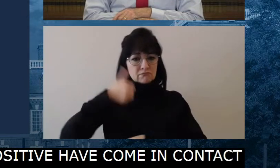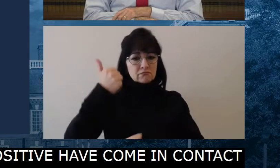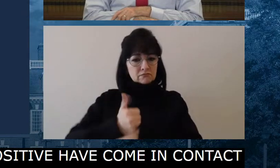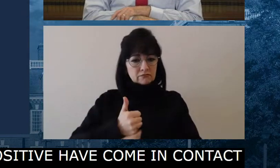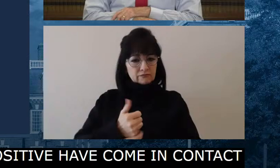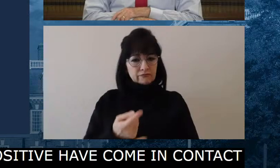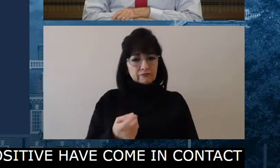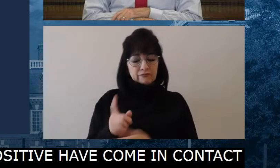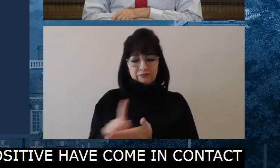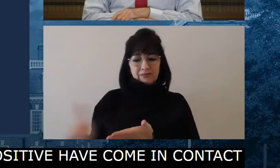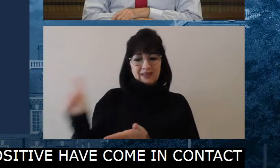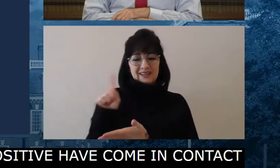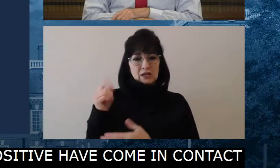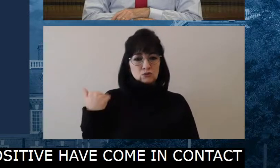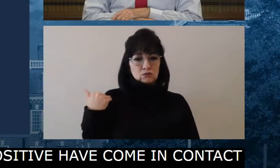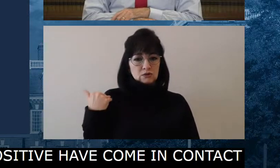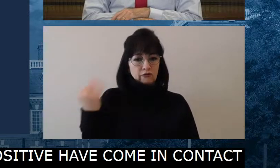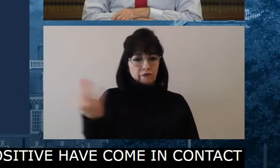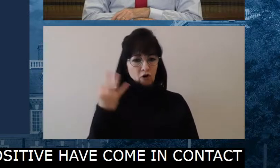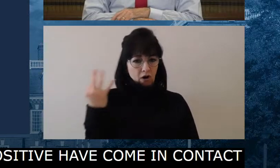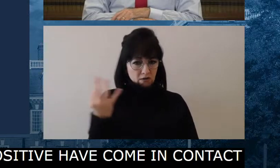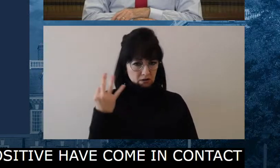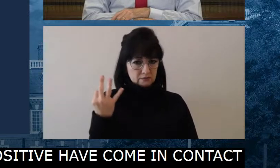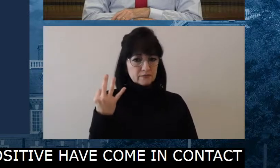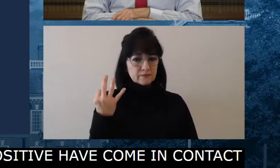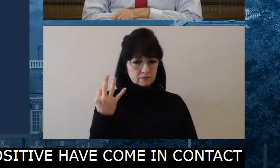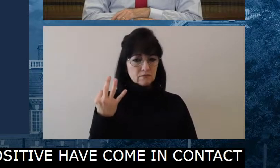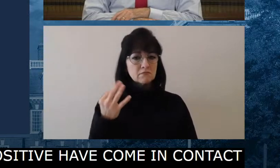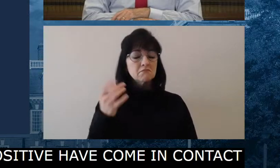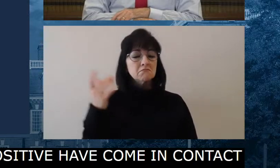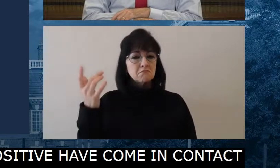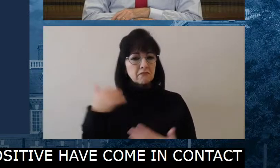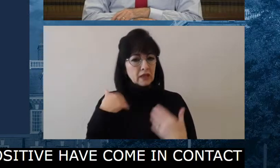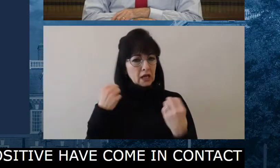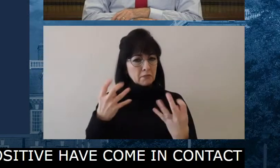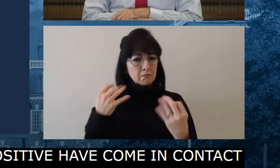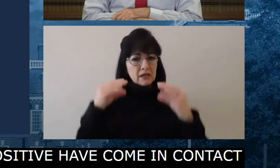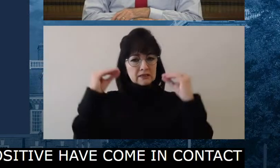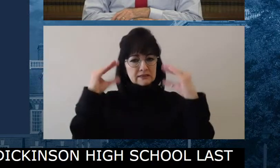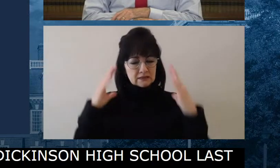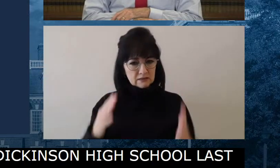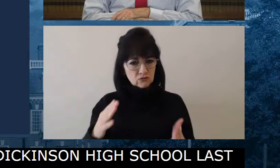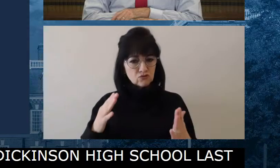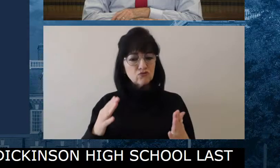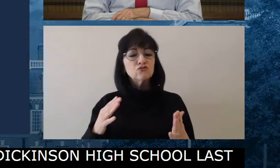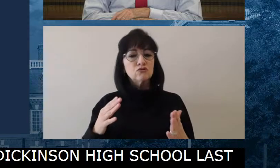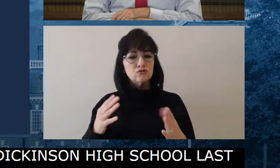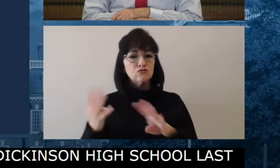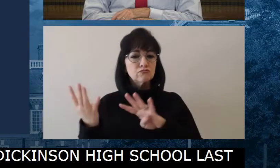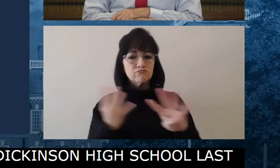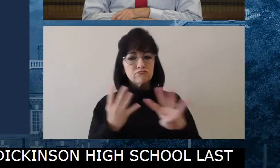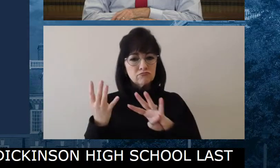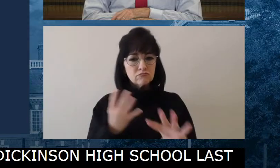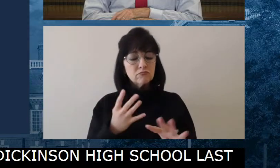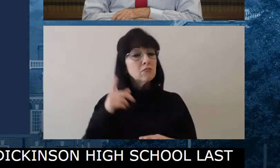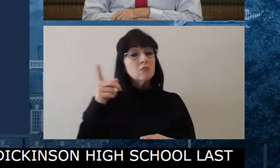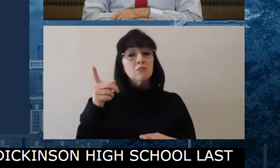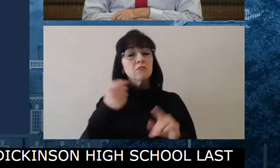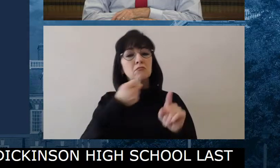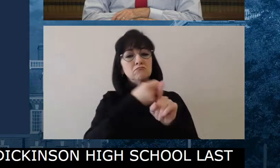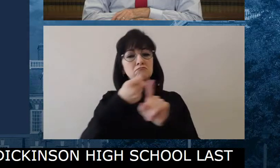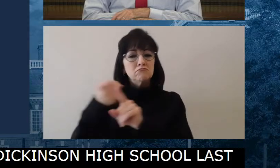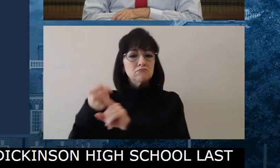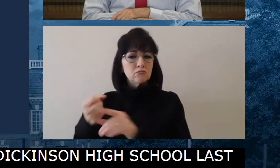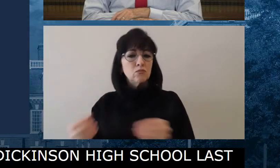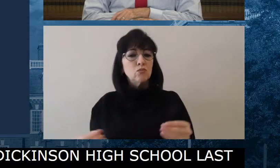the educators who came through, targeting some of the senior teachers, those with pre-existing